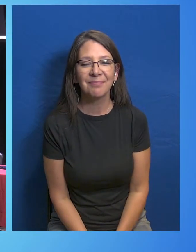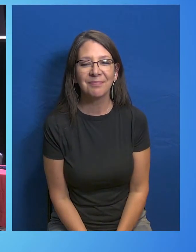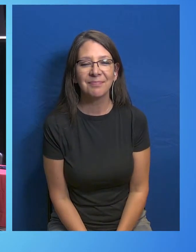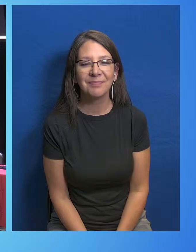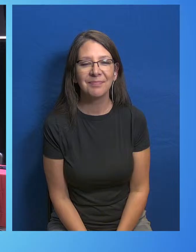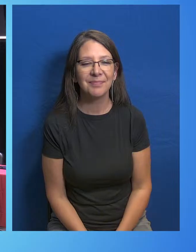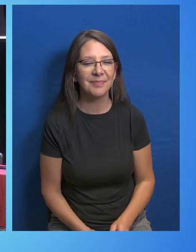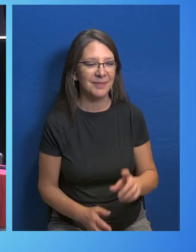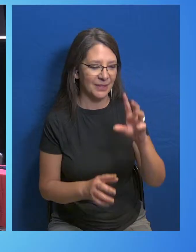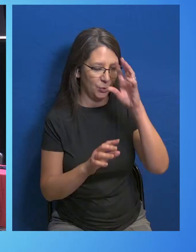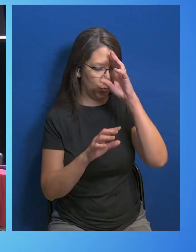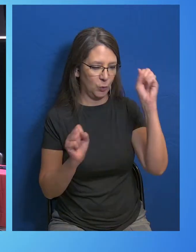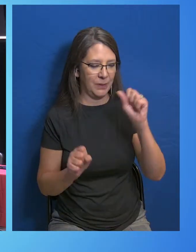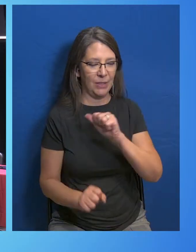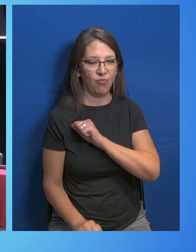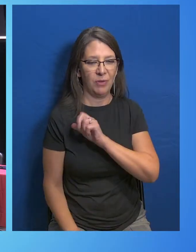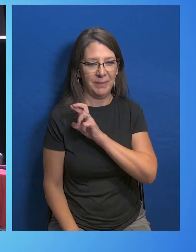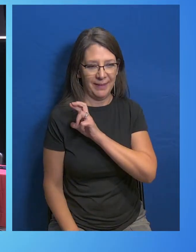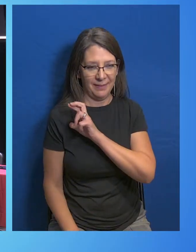This is Superintendent Reichman. Yeah.